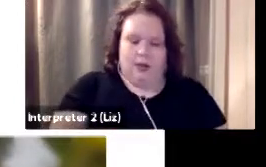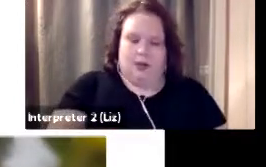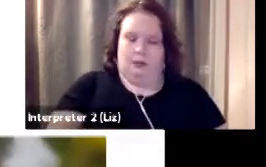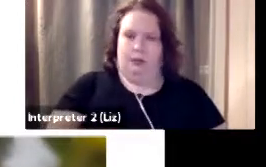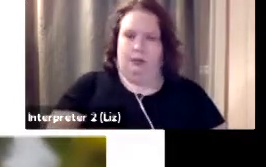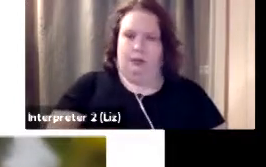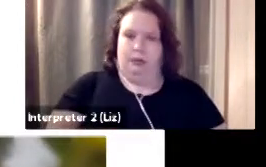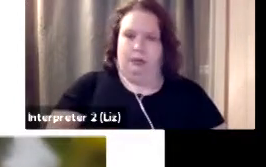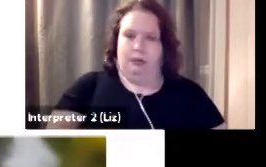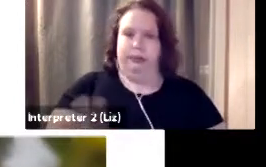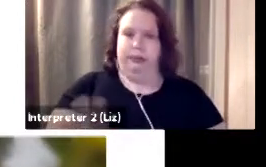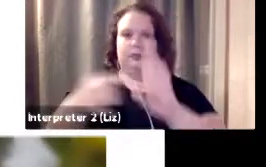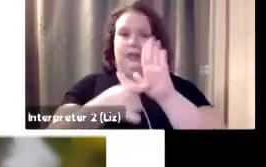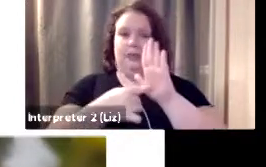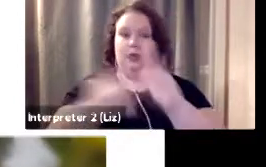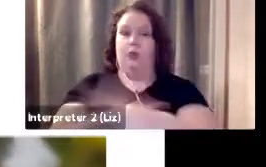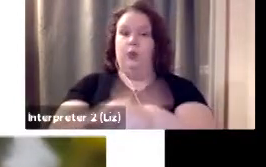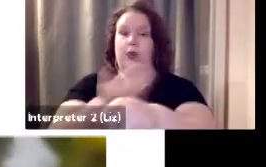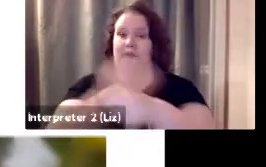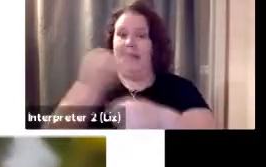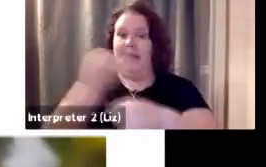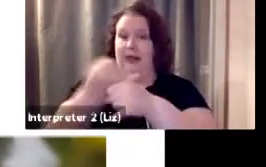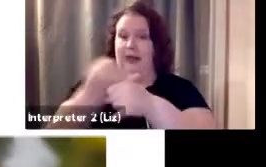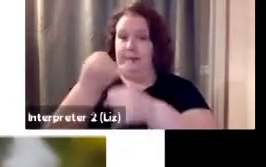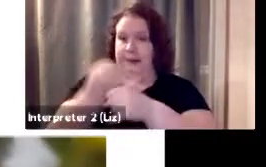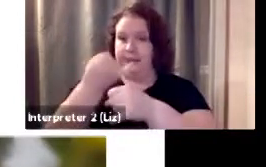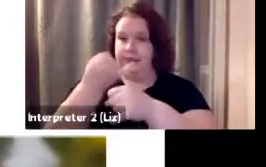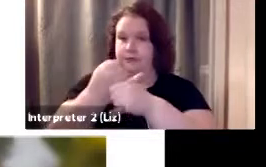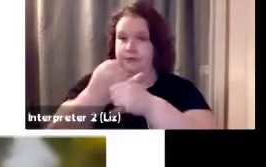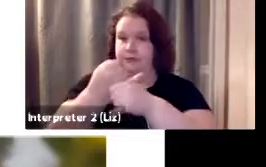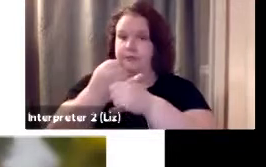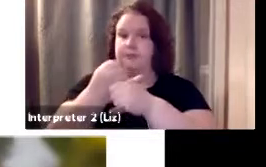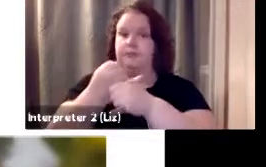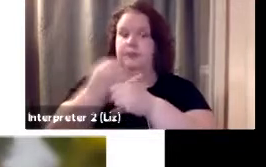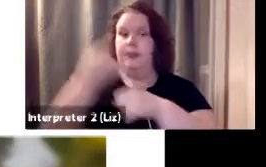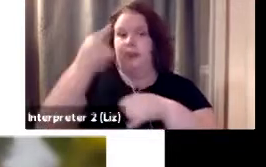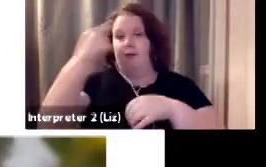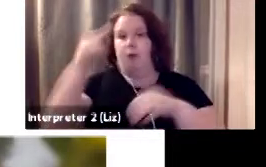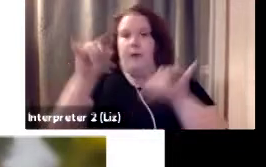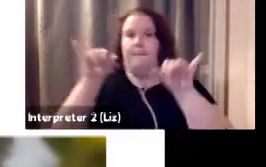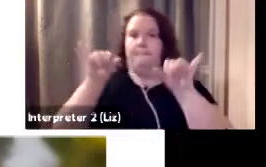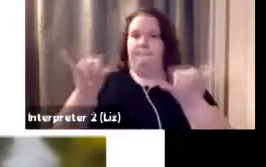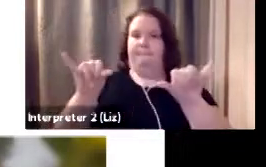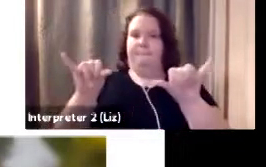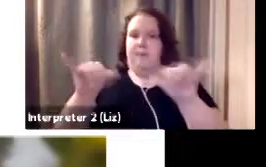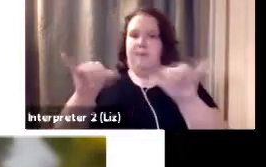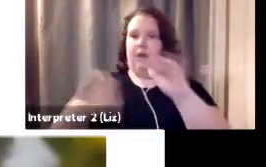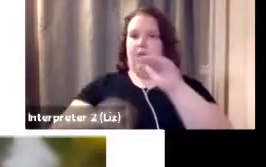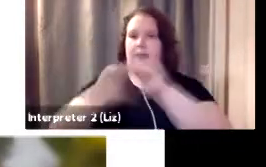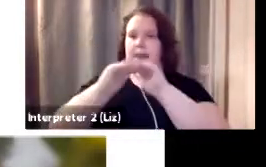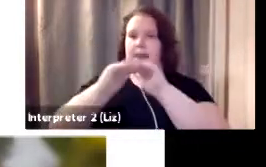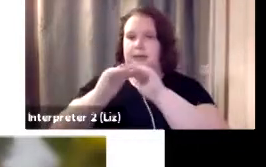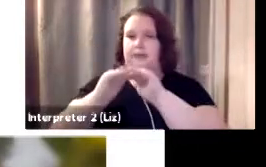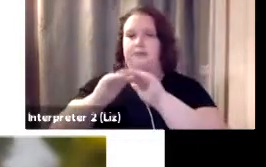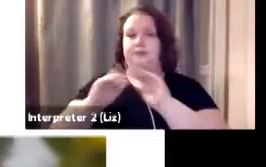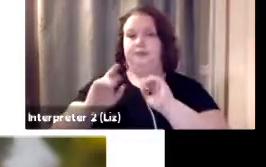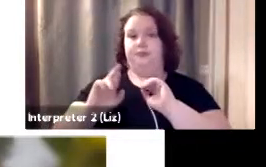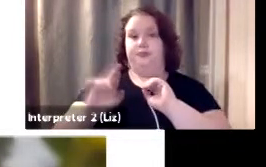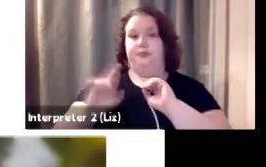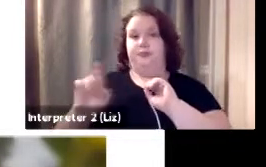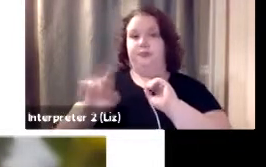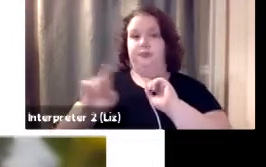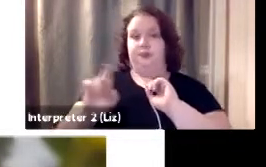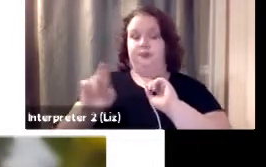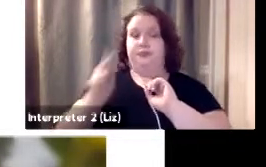campus, uh, to, to address, um, permanent capacity. And so you'll notice on the bottom right, there's a whole bunch of portables.